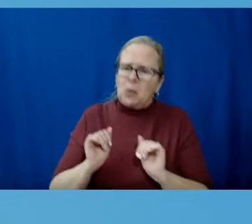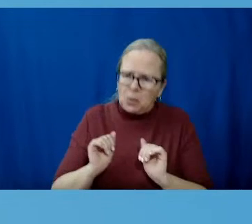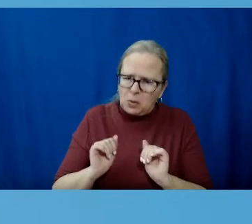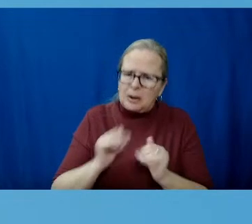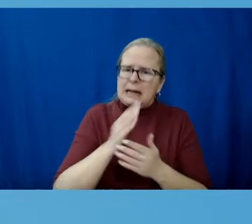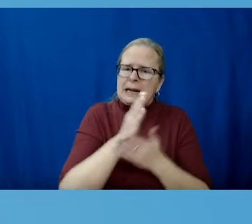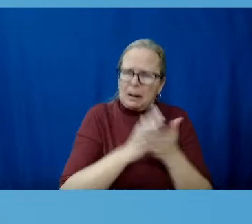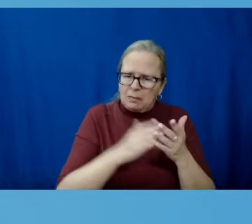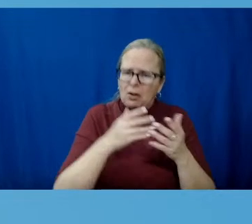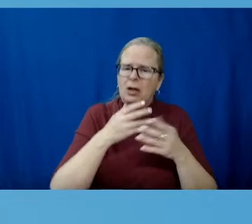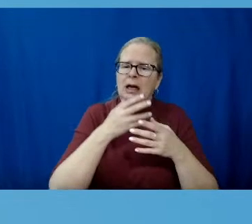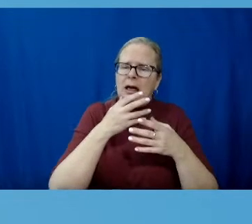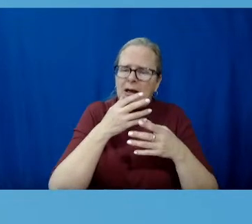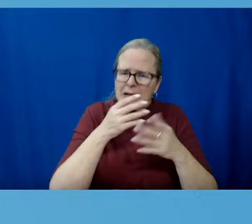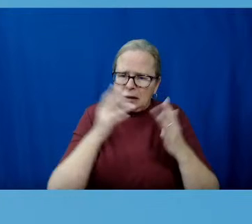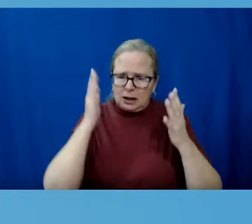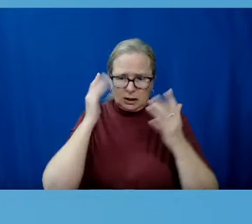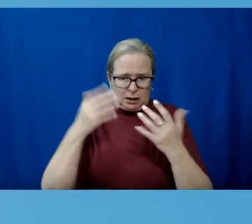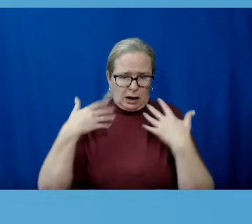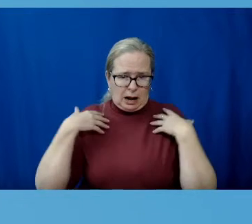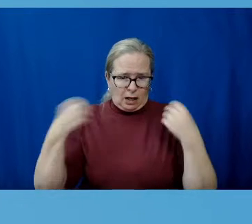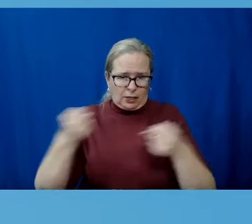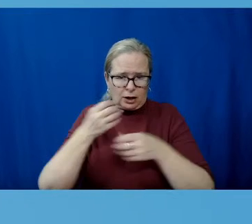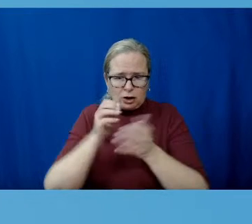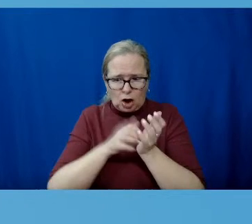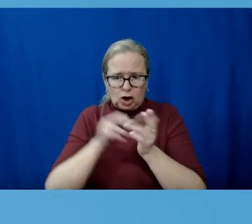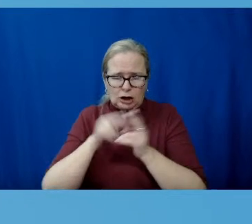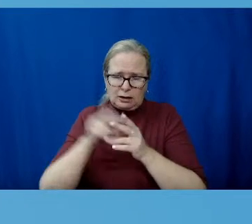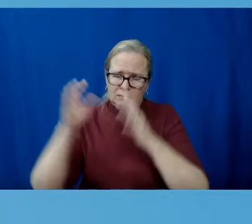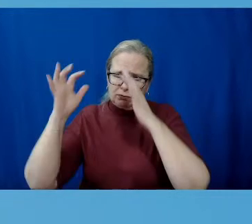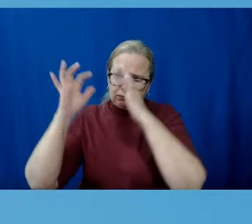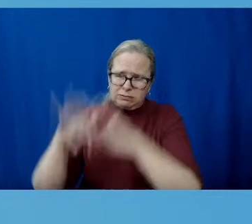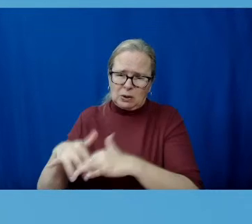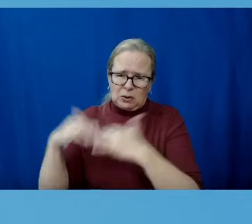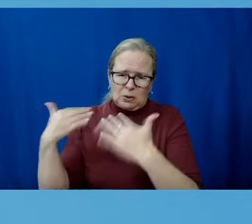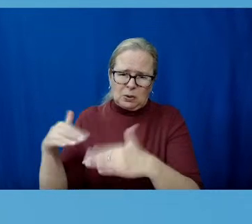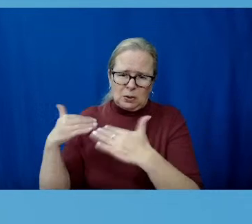sort of rationale that I am not privy to.